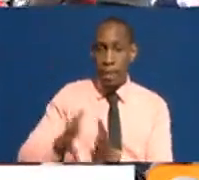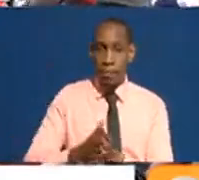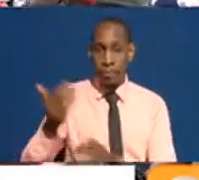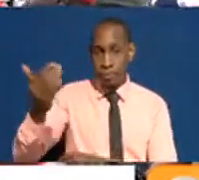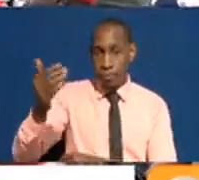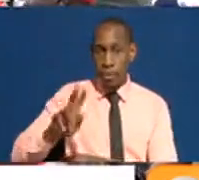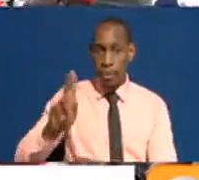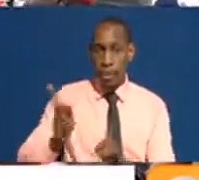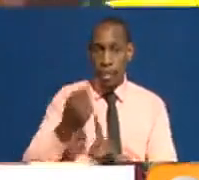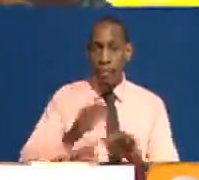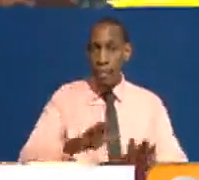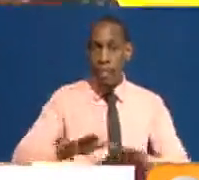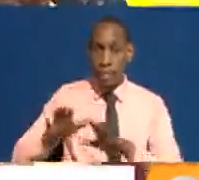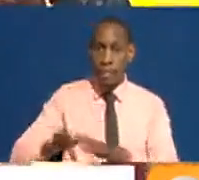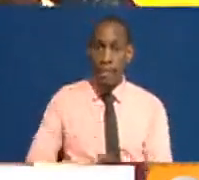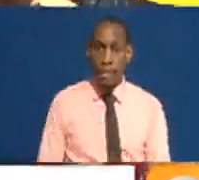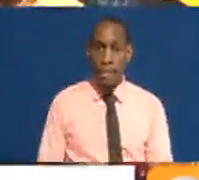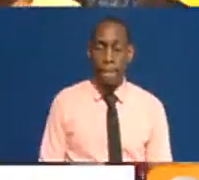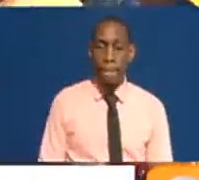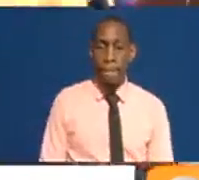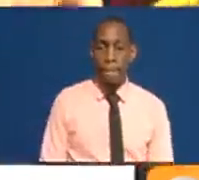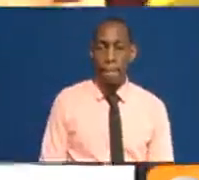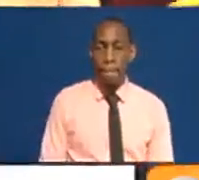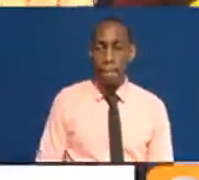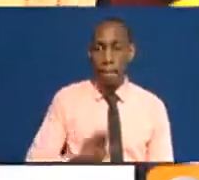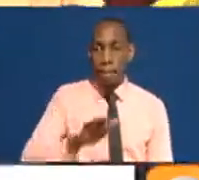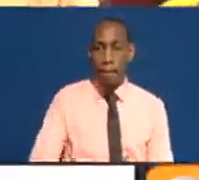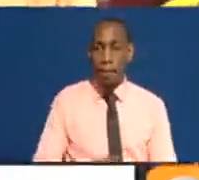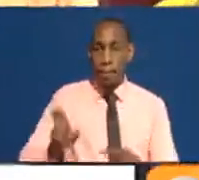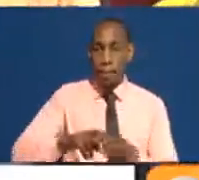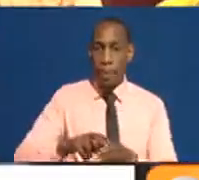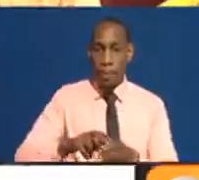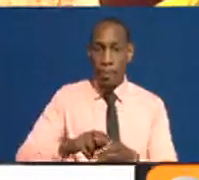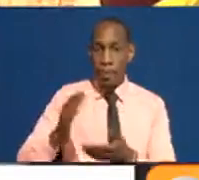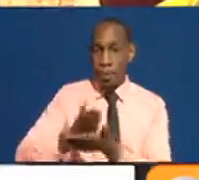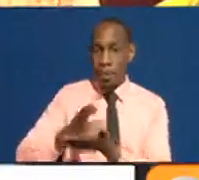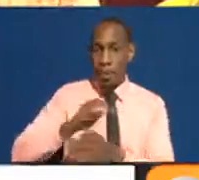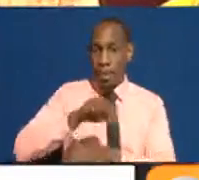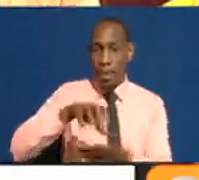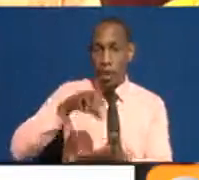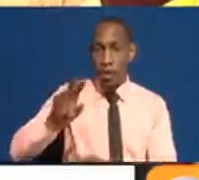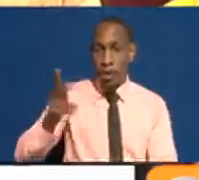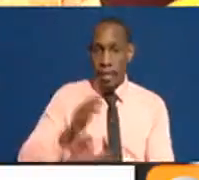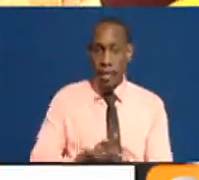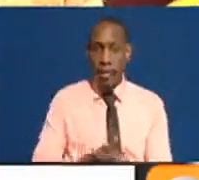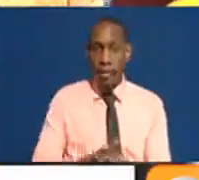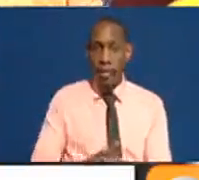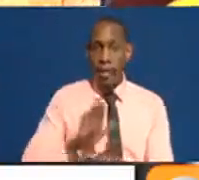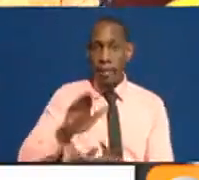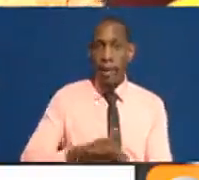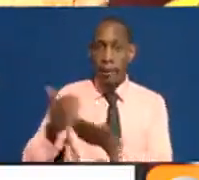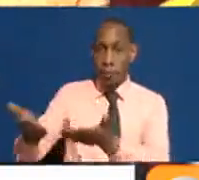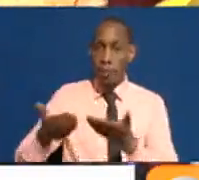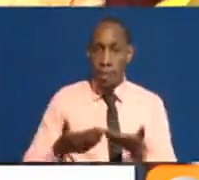dominated the Kenya Kwanza rally. Nini mkue pahali tutagawa cake ya Kenya. Kwa hiyo meza,